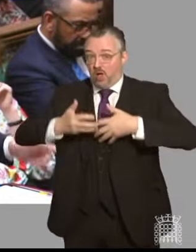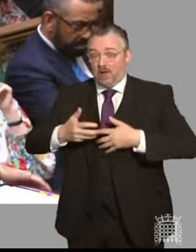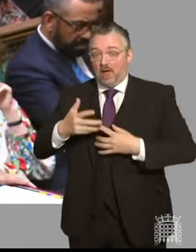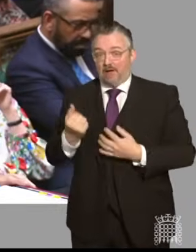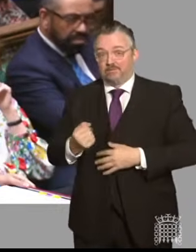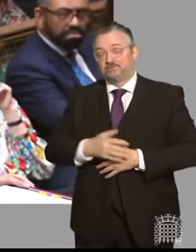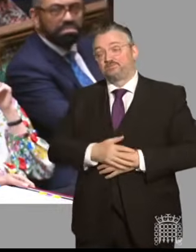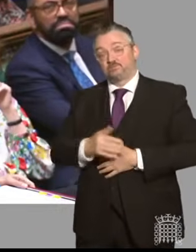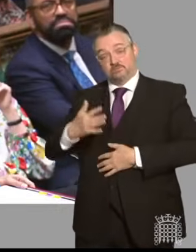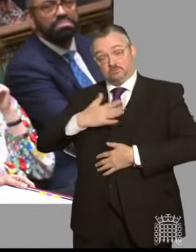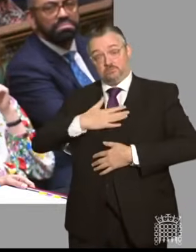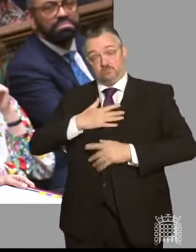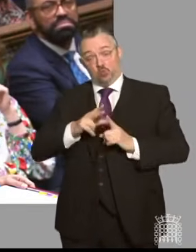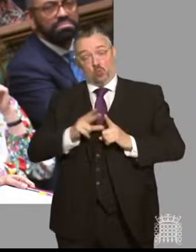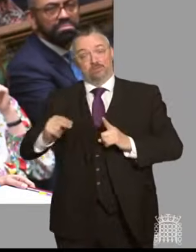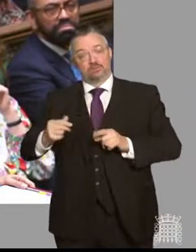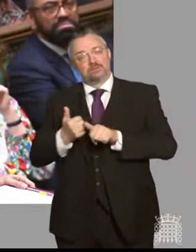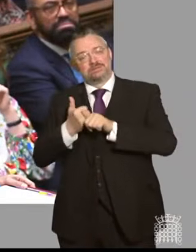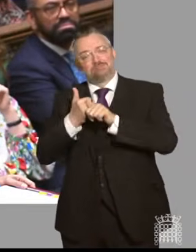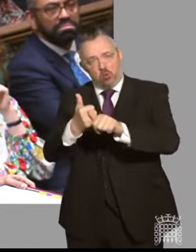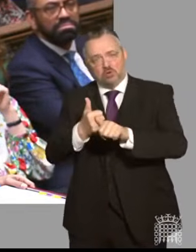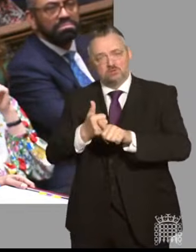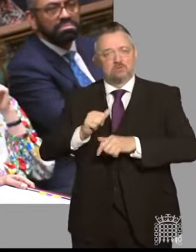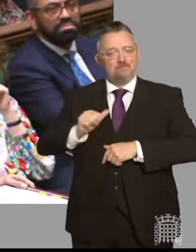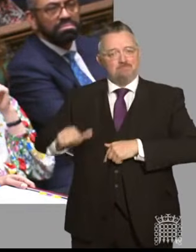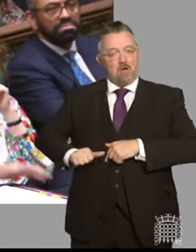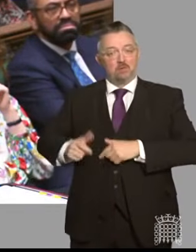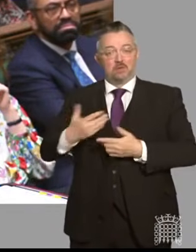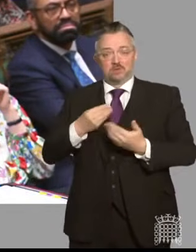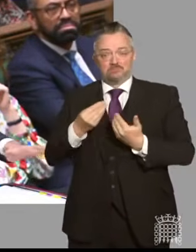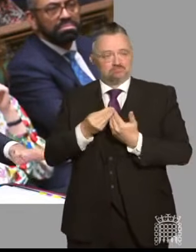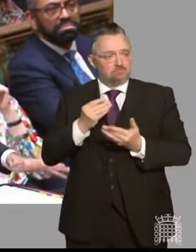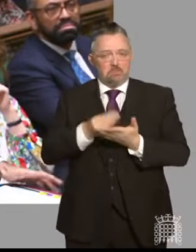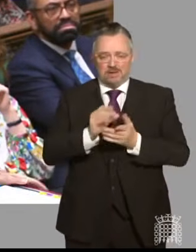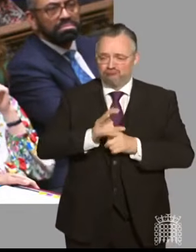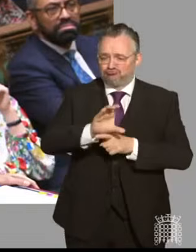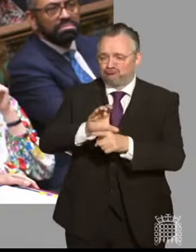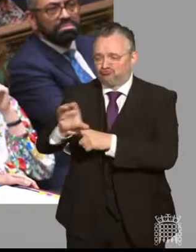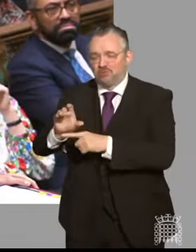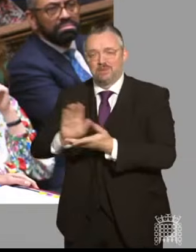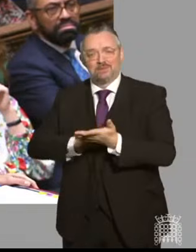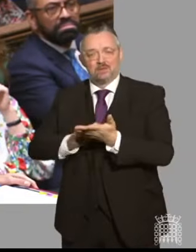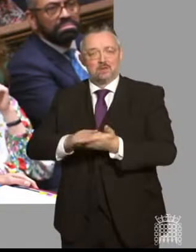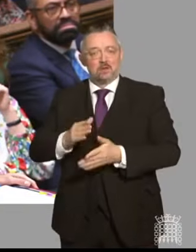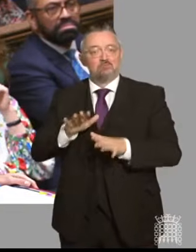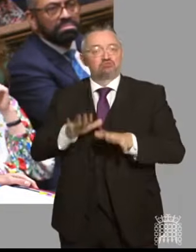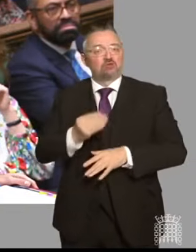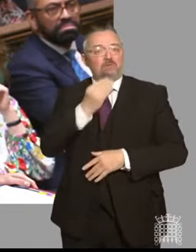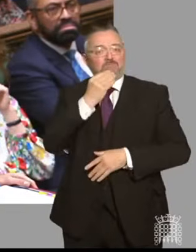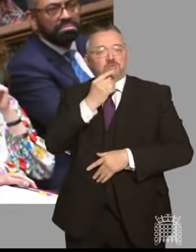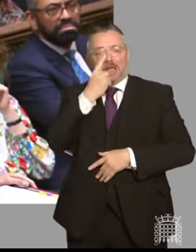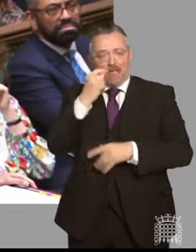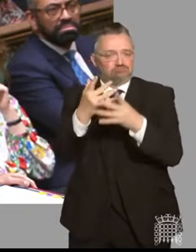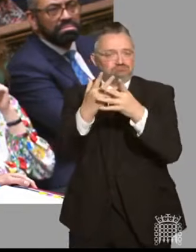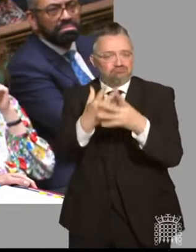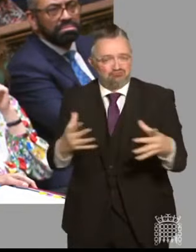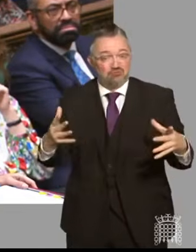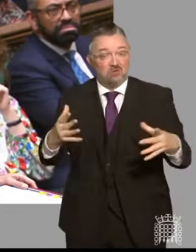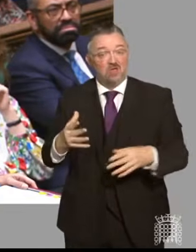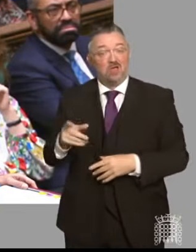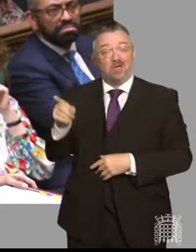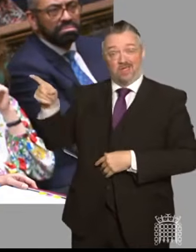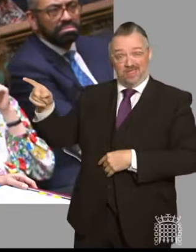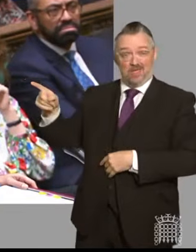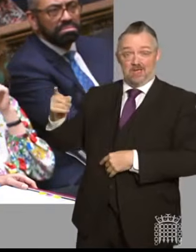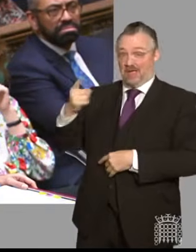more British food, in contrast to the plans that she highlighted, which would decimate farming communities in Wales. It's the opposite of what